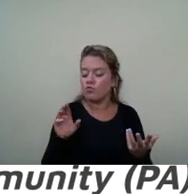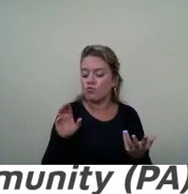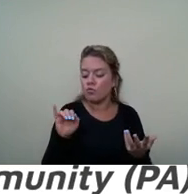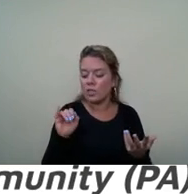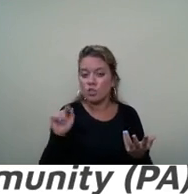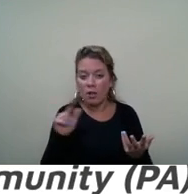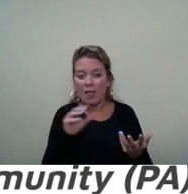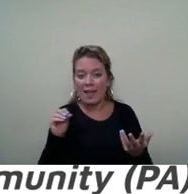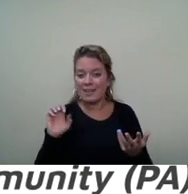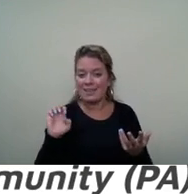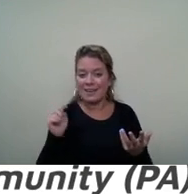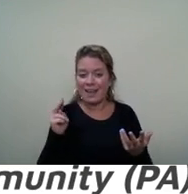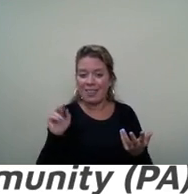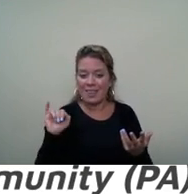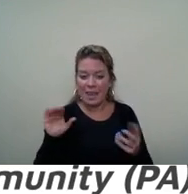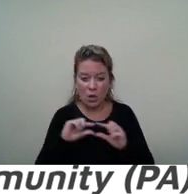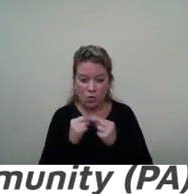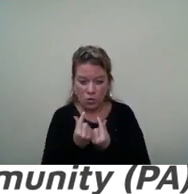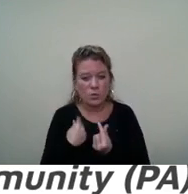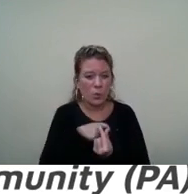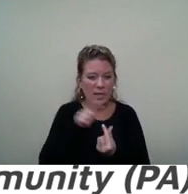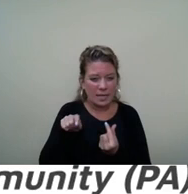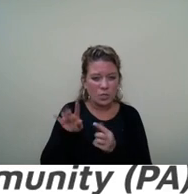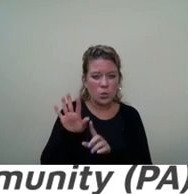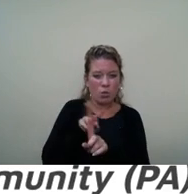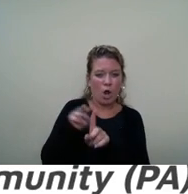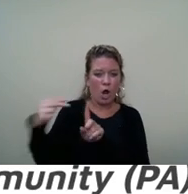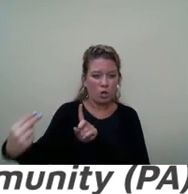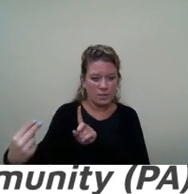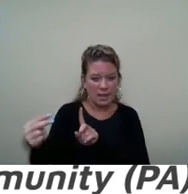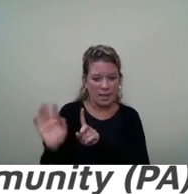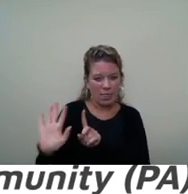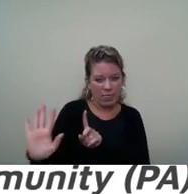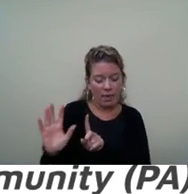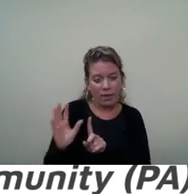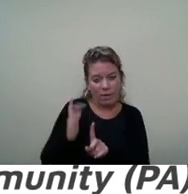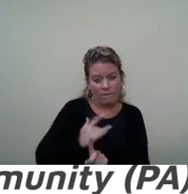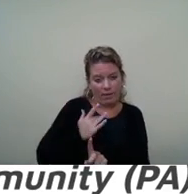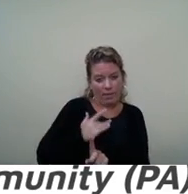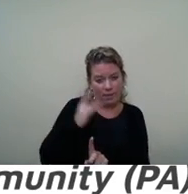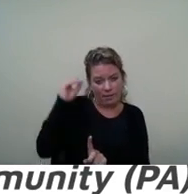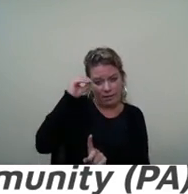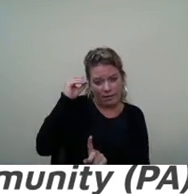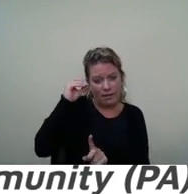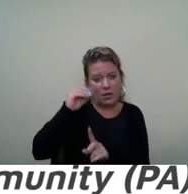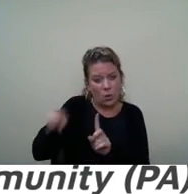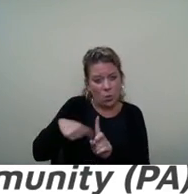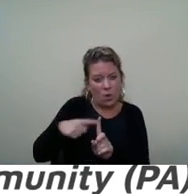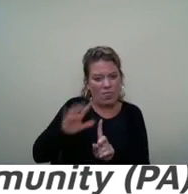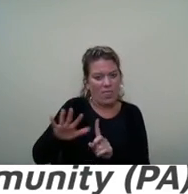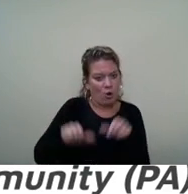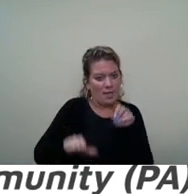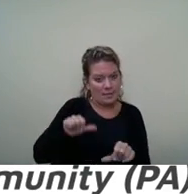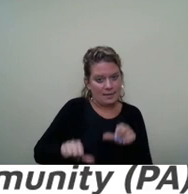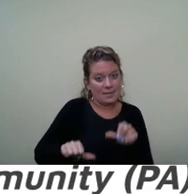groups, to understand where they are coming from when they are hesitant, specifically for